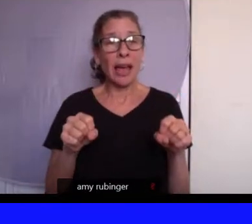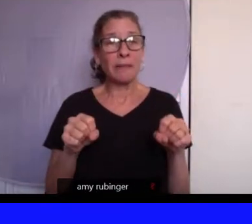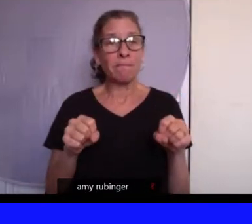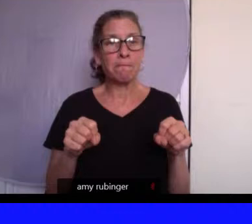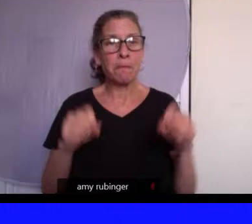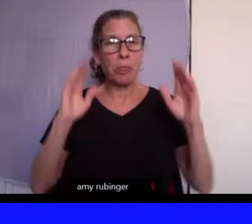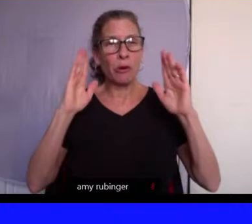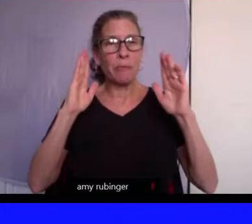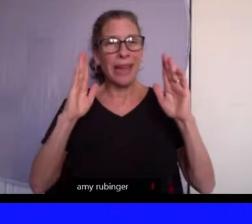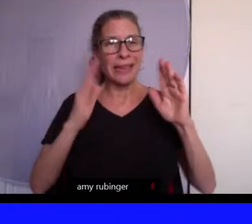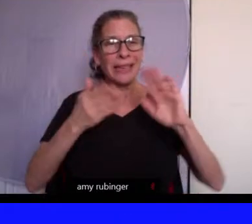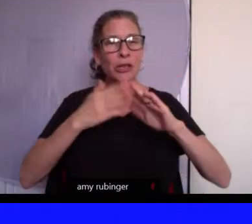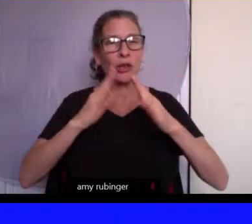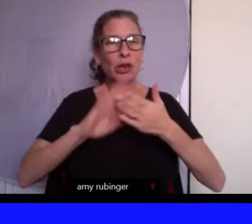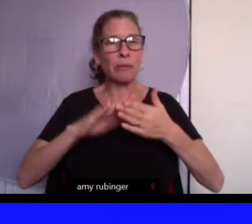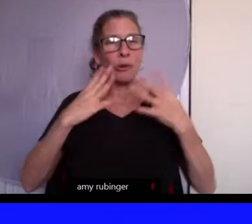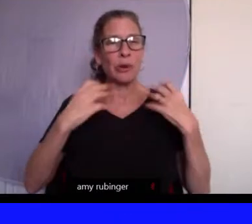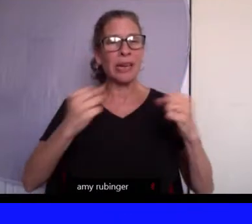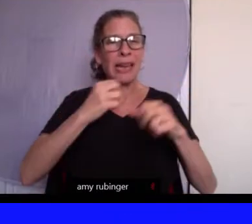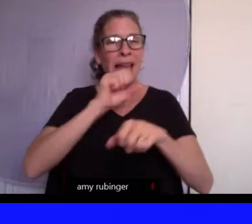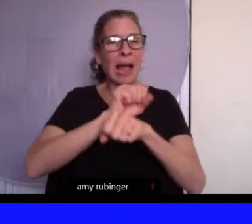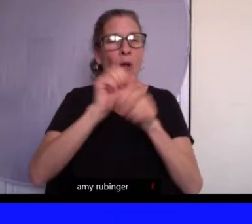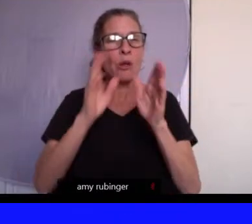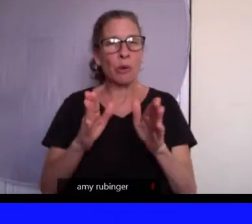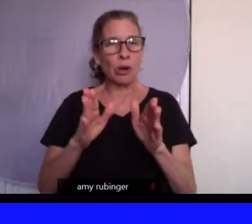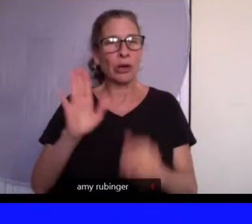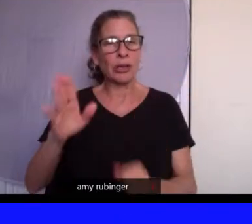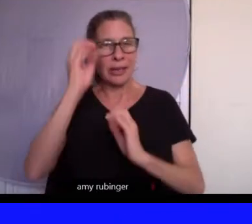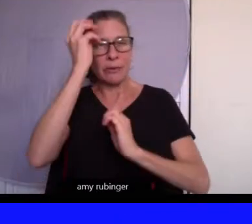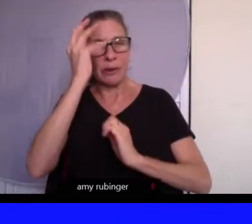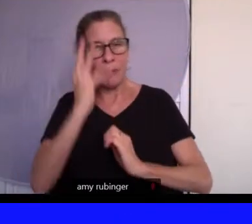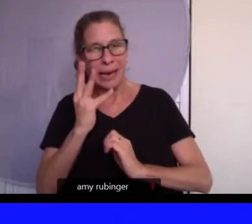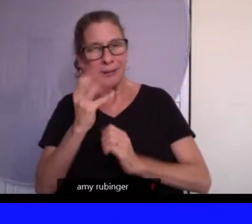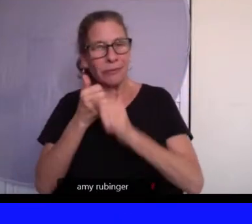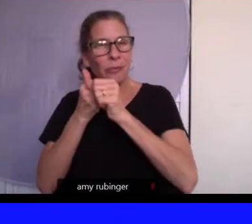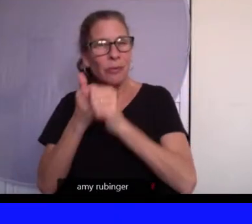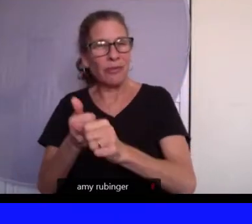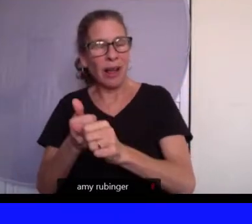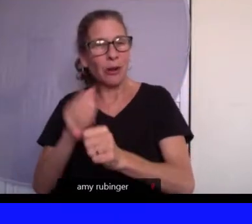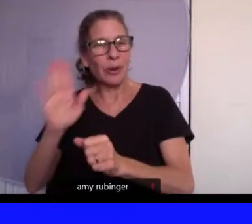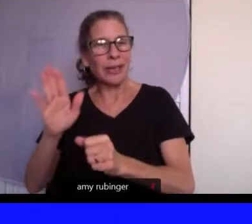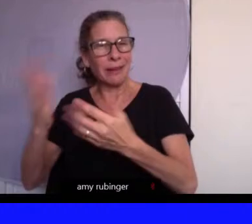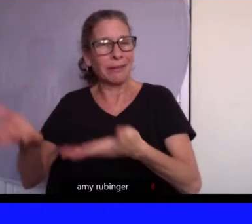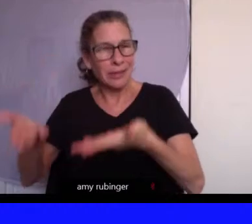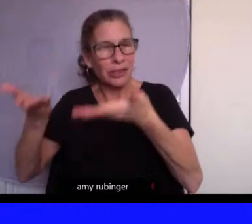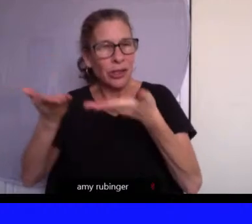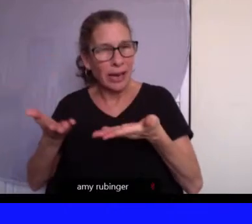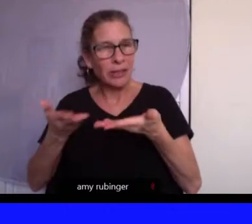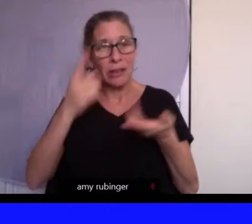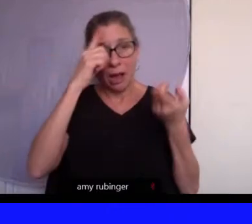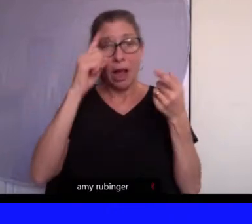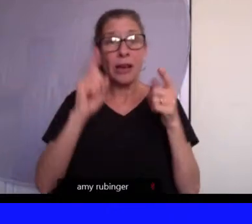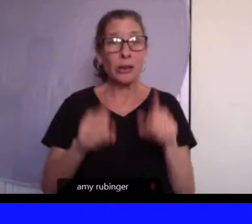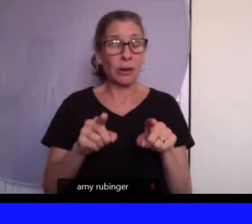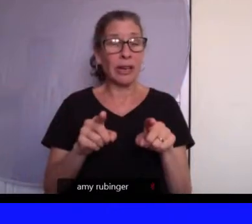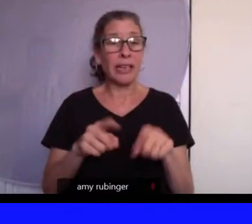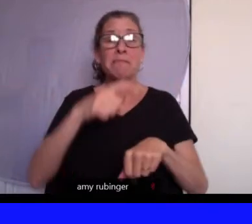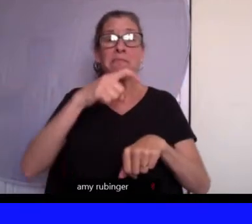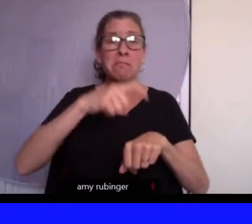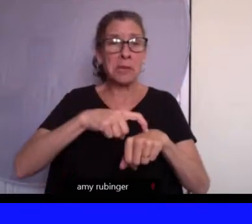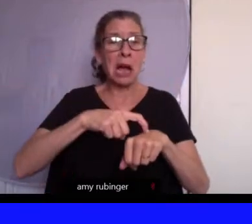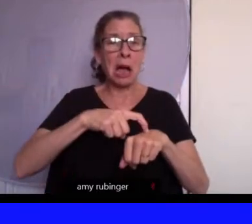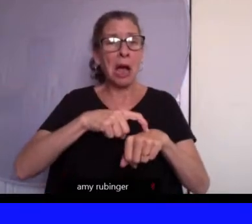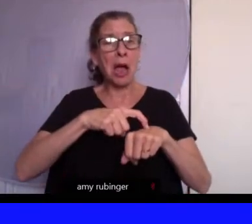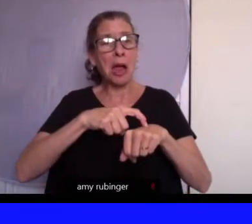and have really taken over that care coordination role, which is wonderful when that happens. That's a lot of work to make